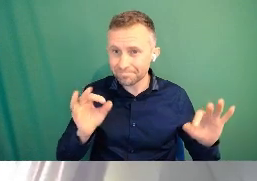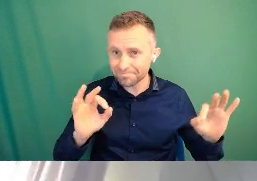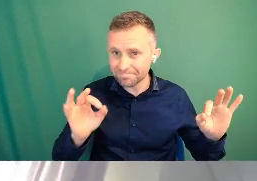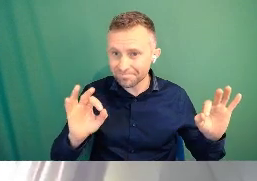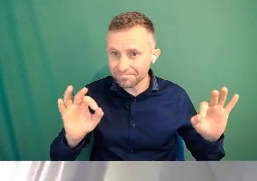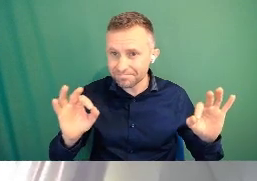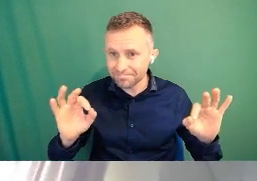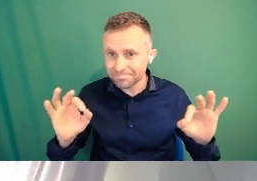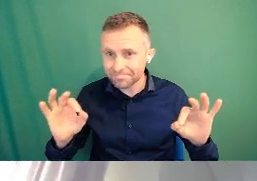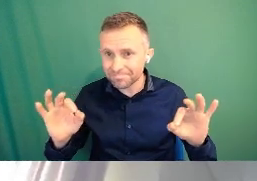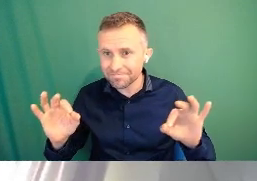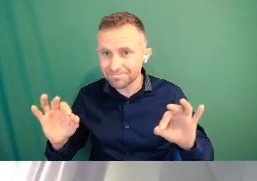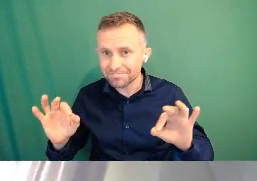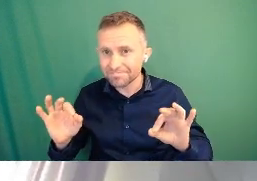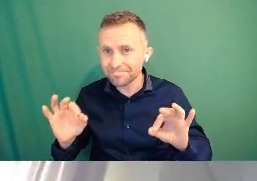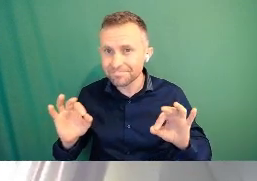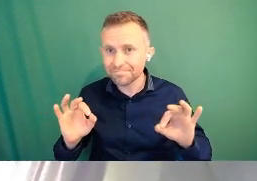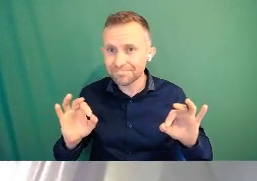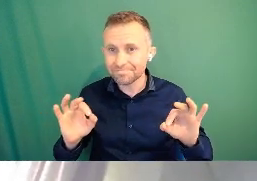No?